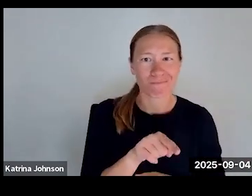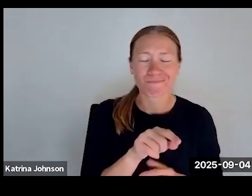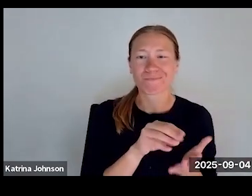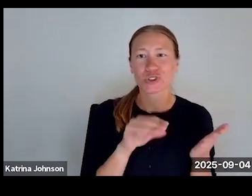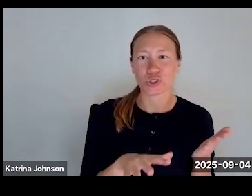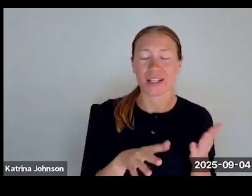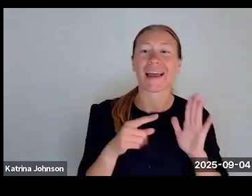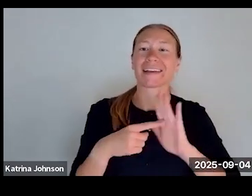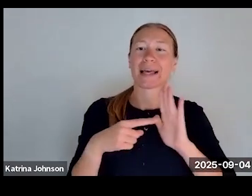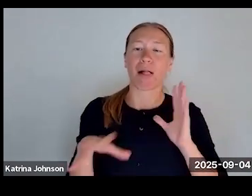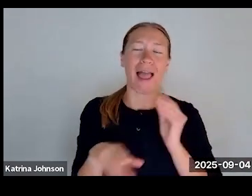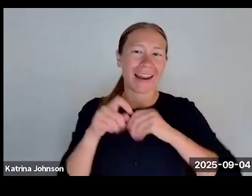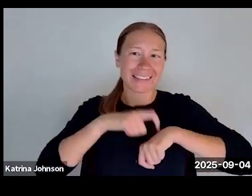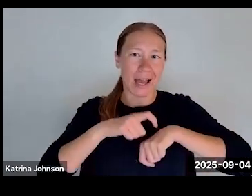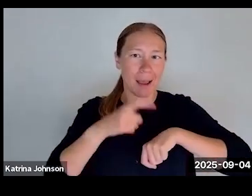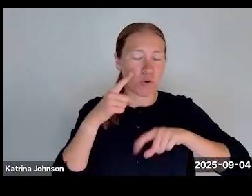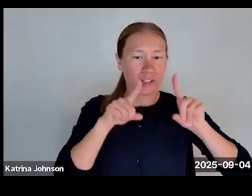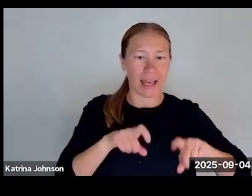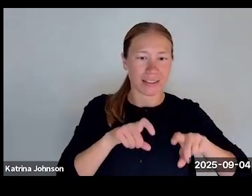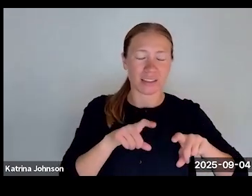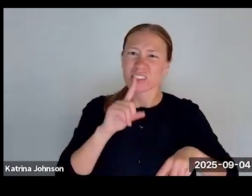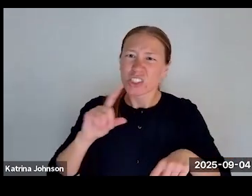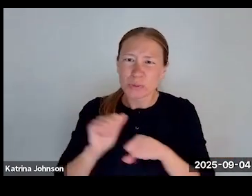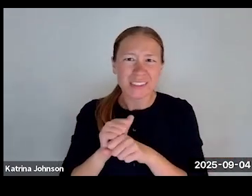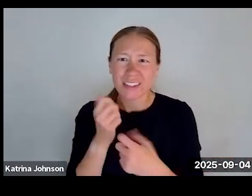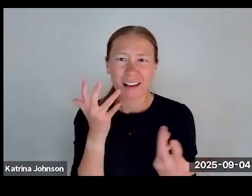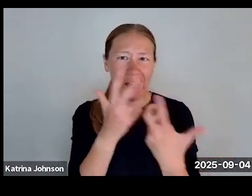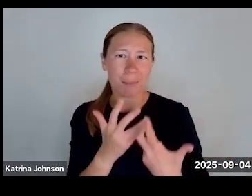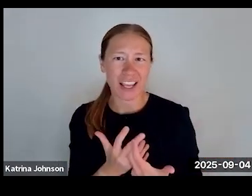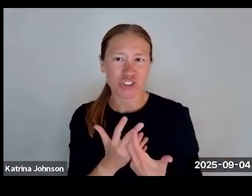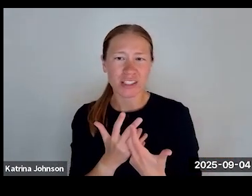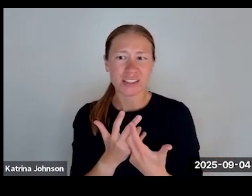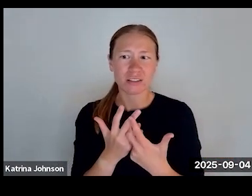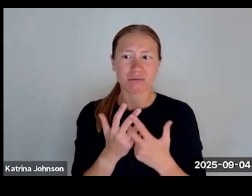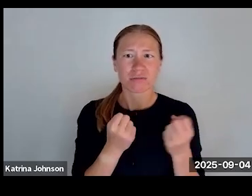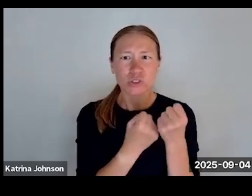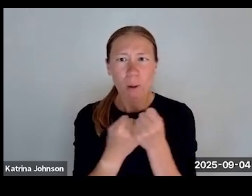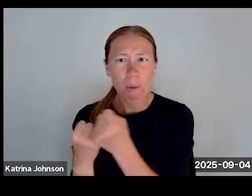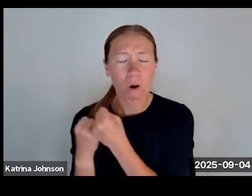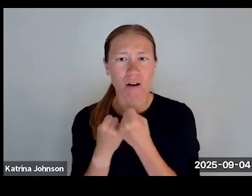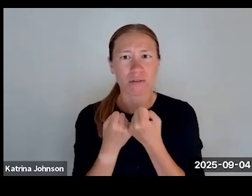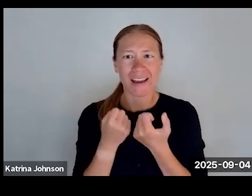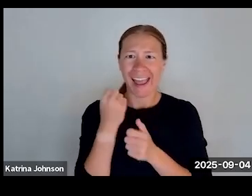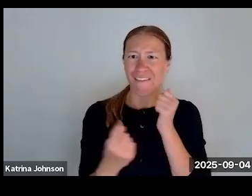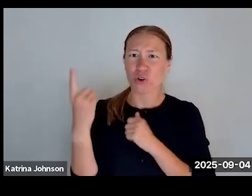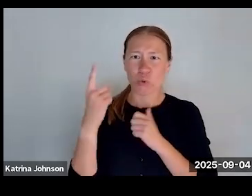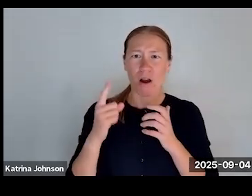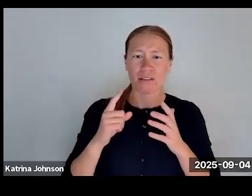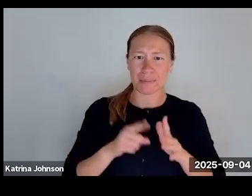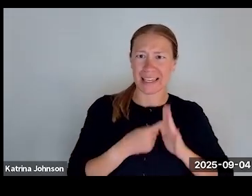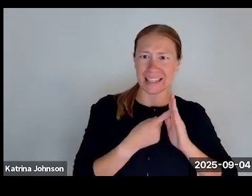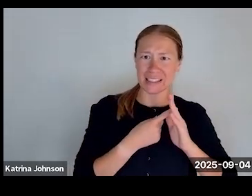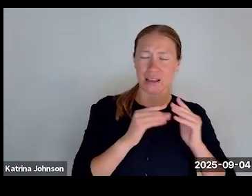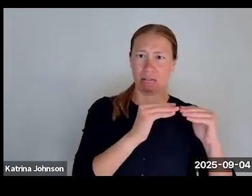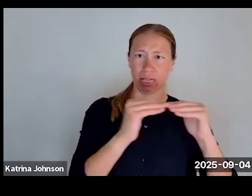test. In reality, accommodations level the playing field, ensuring everyone starts from the same point.